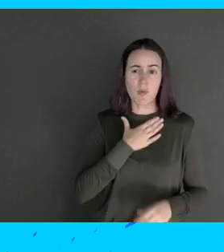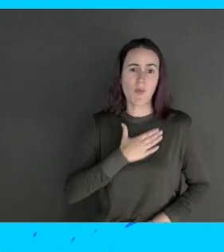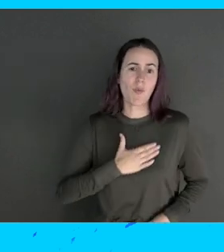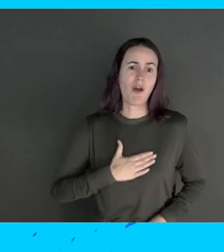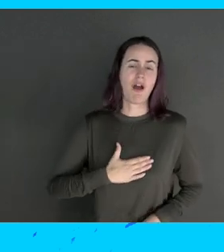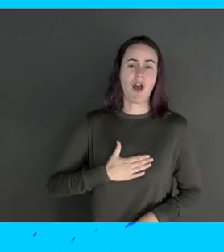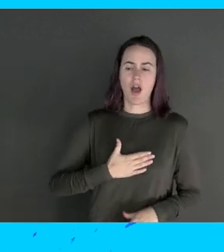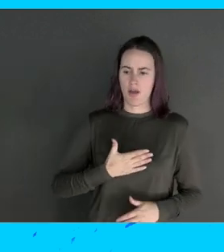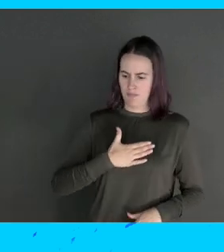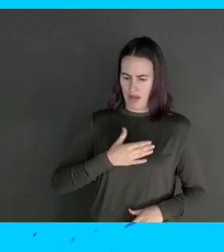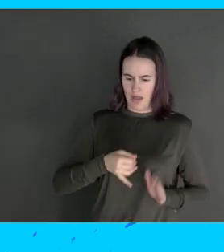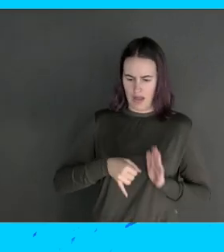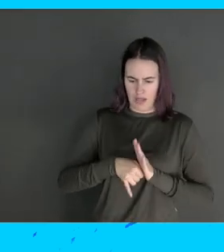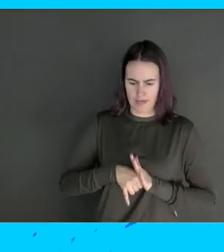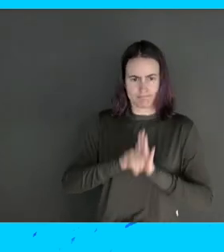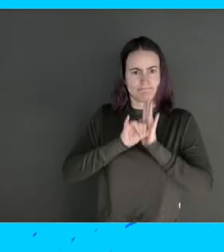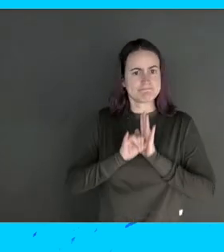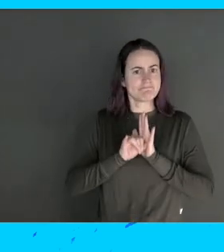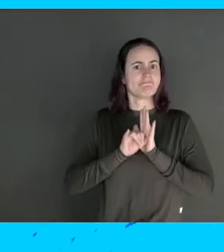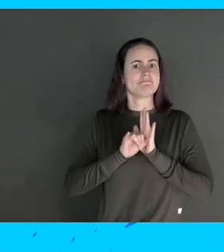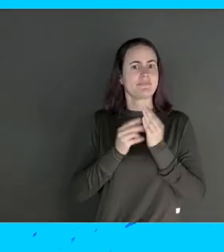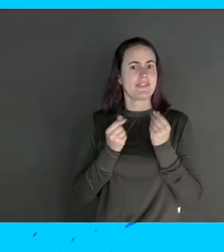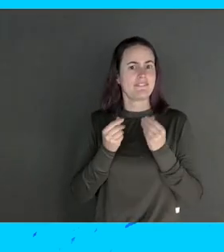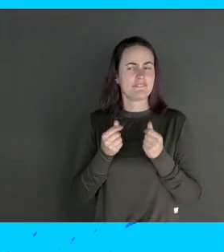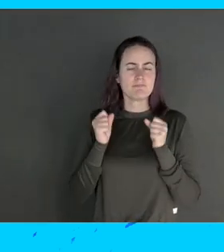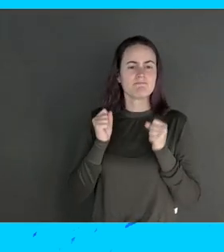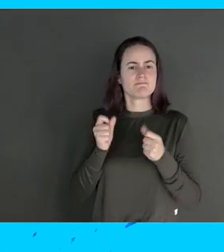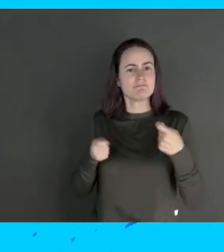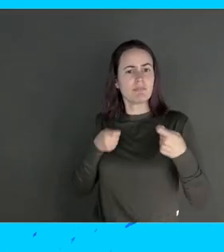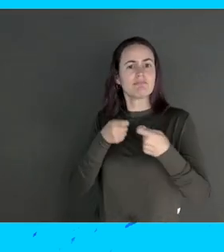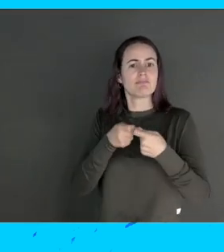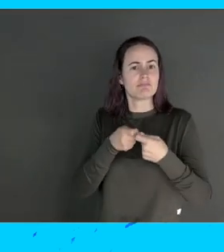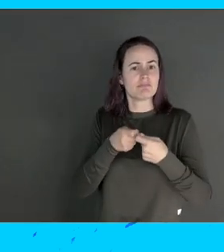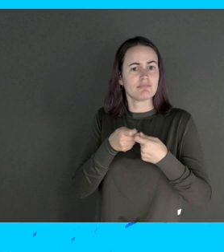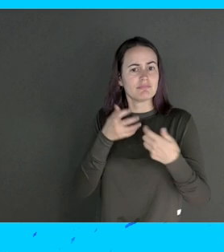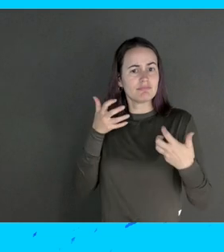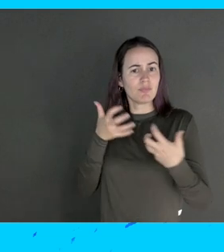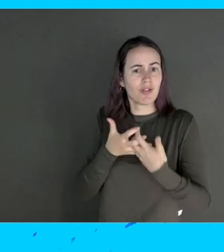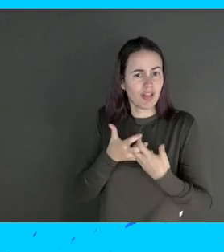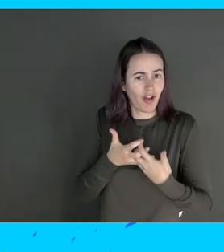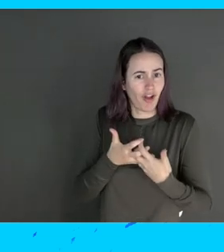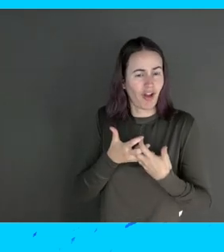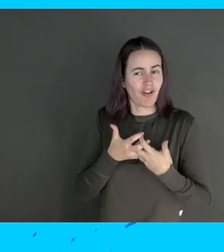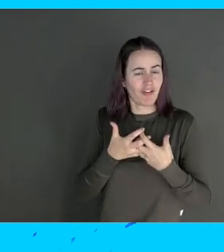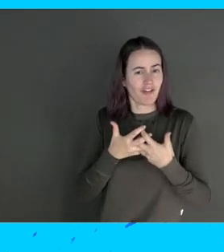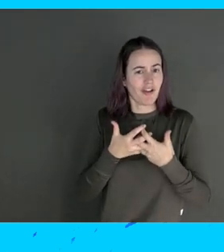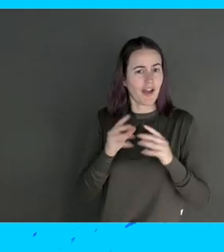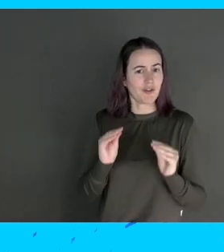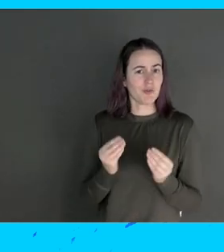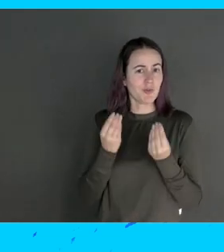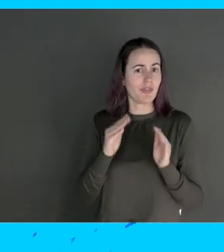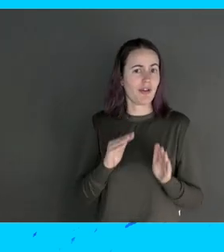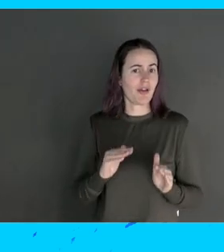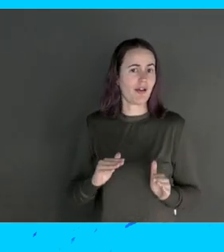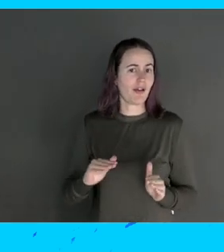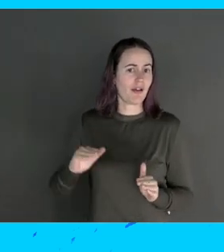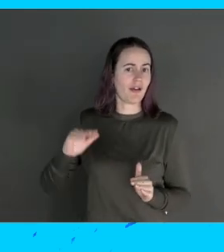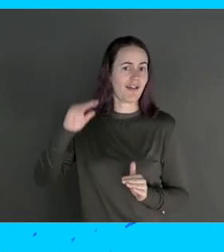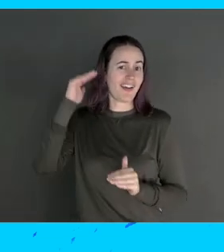identity and they're really becoming adults and